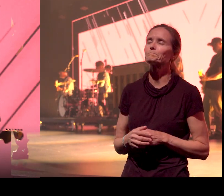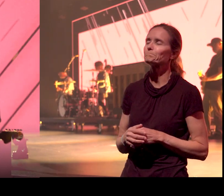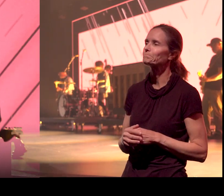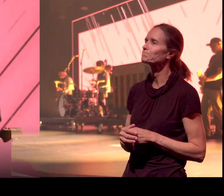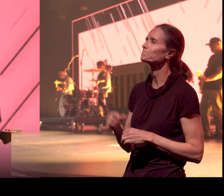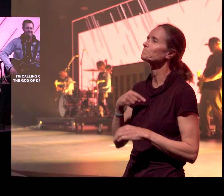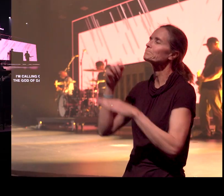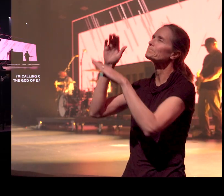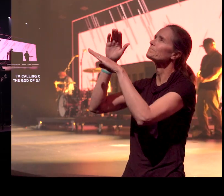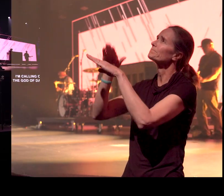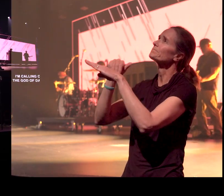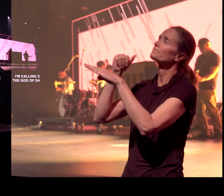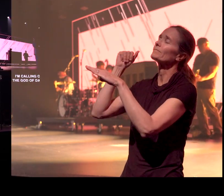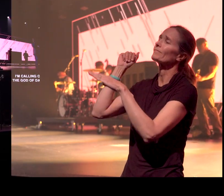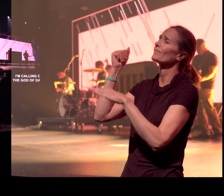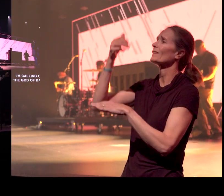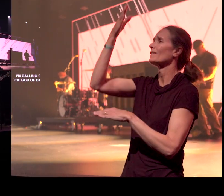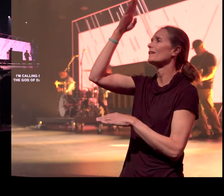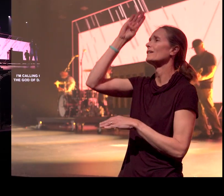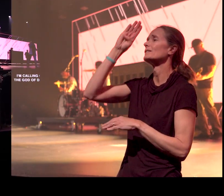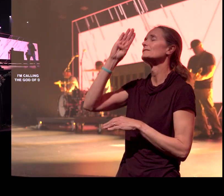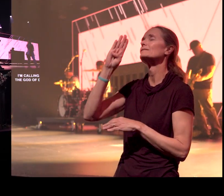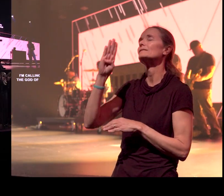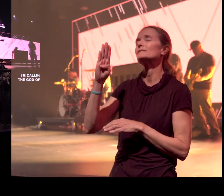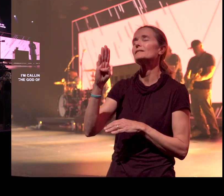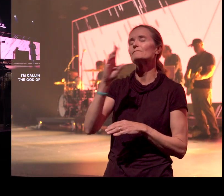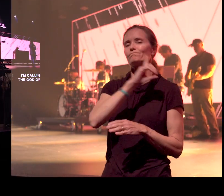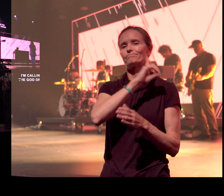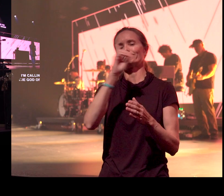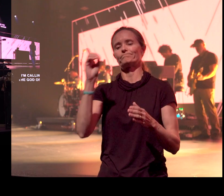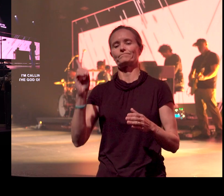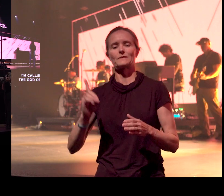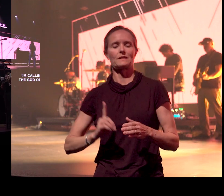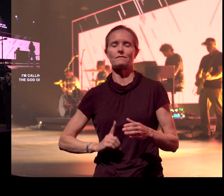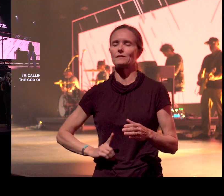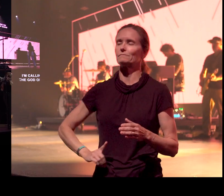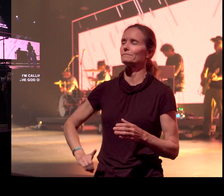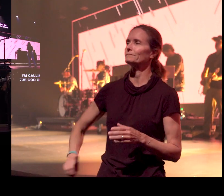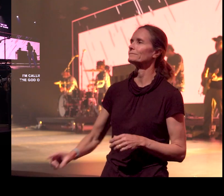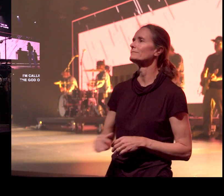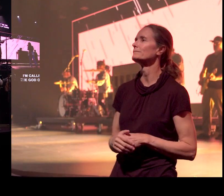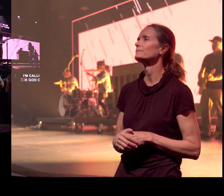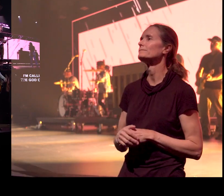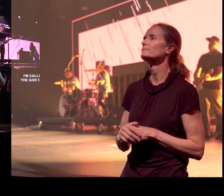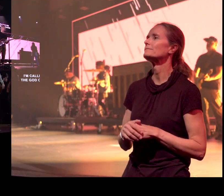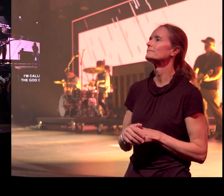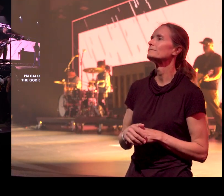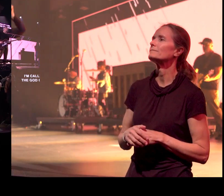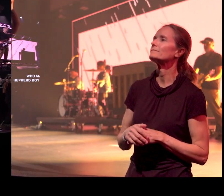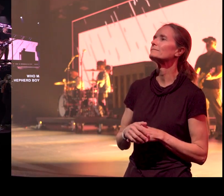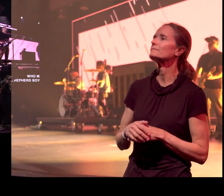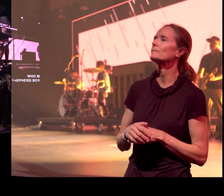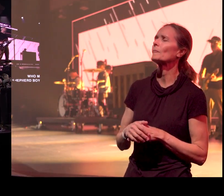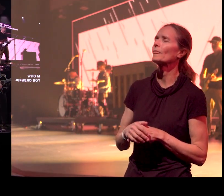possible. I'm calling on the God of